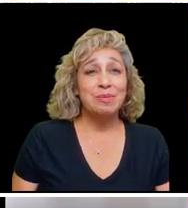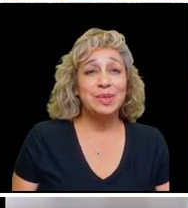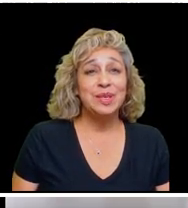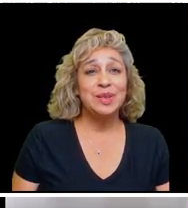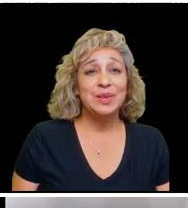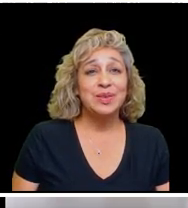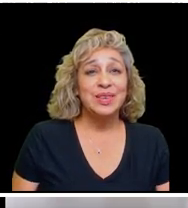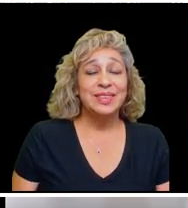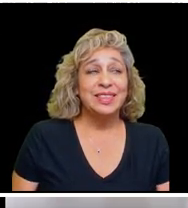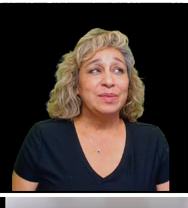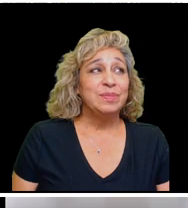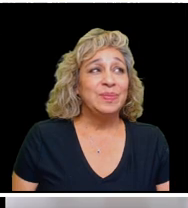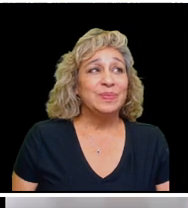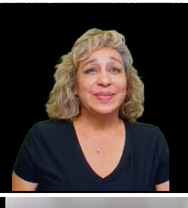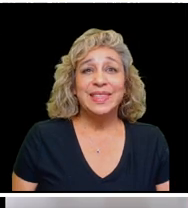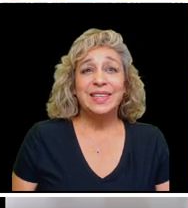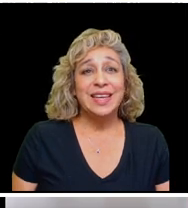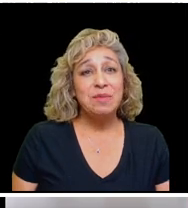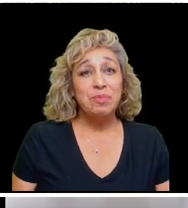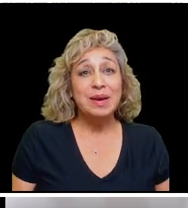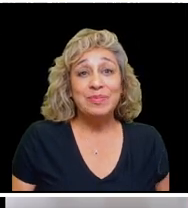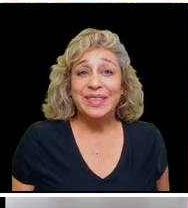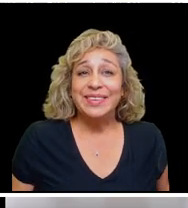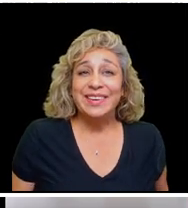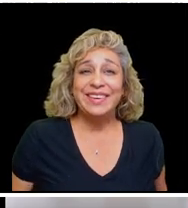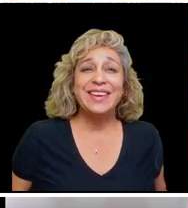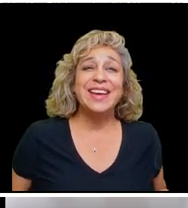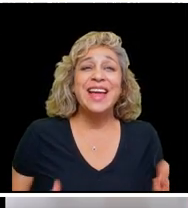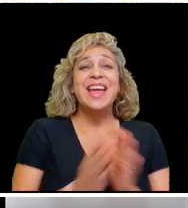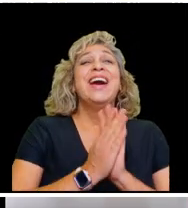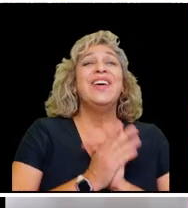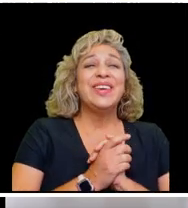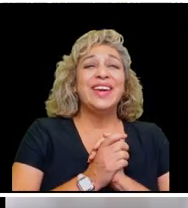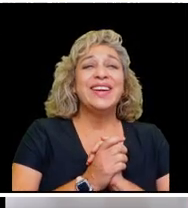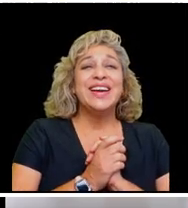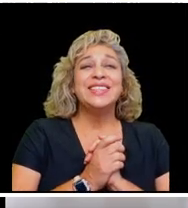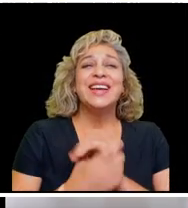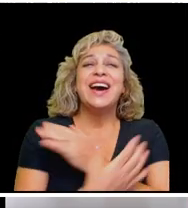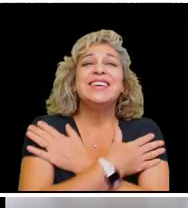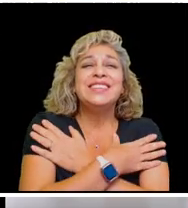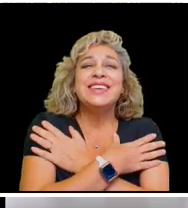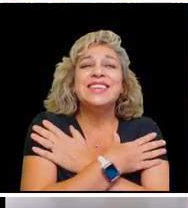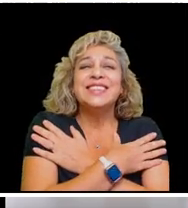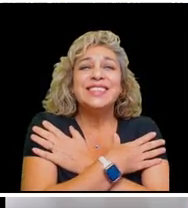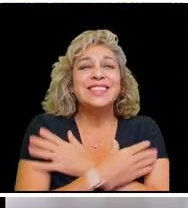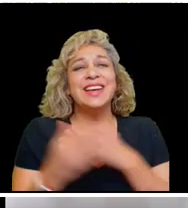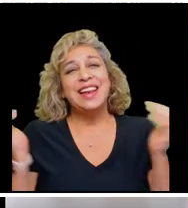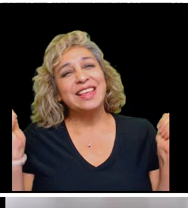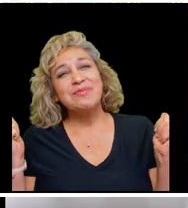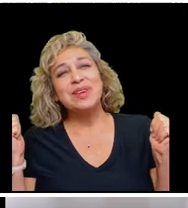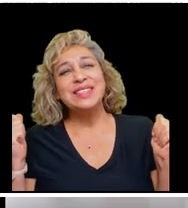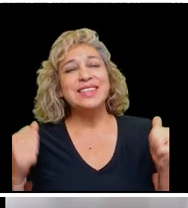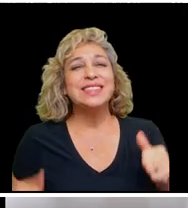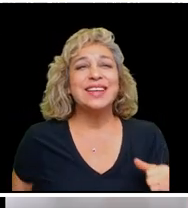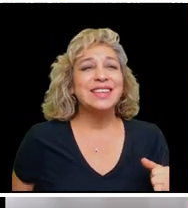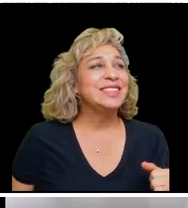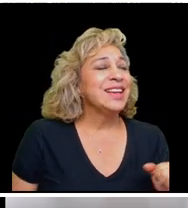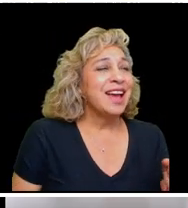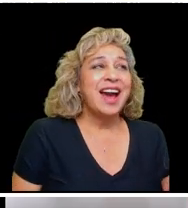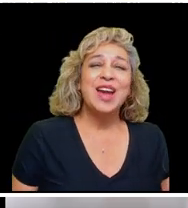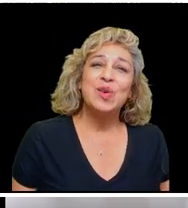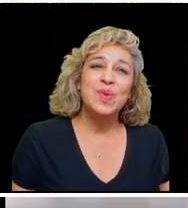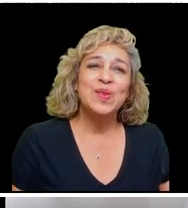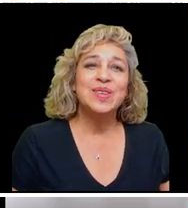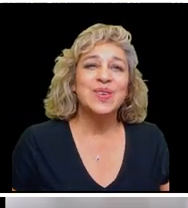gonna be able to keep up okay you guys Hudson kisses like the president says